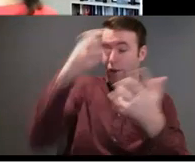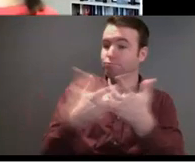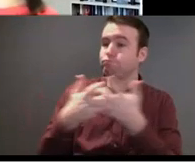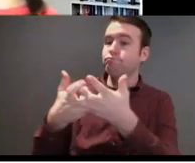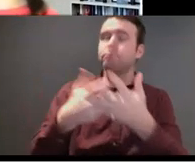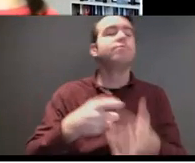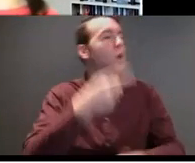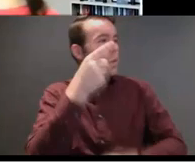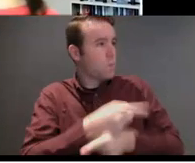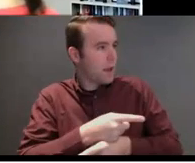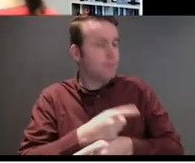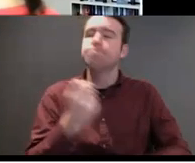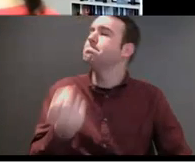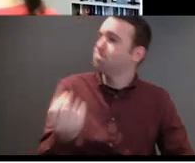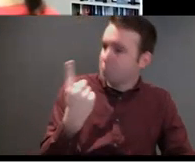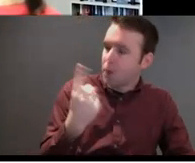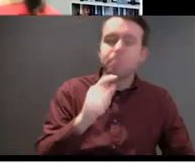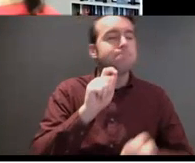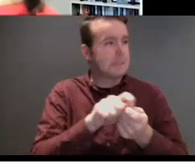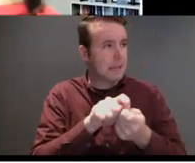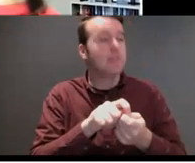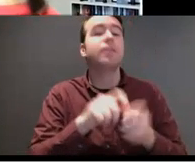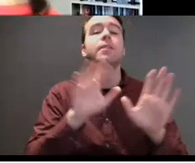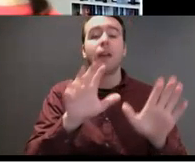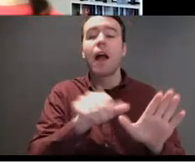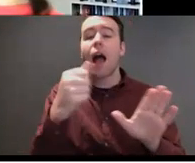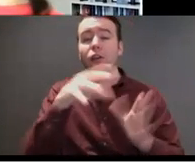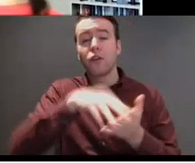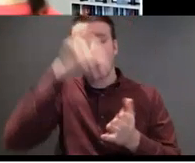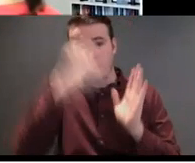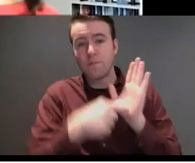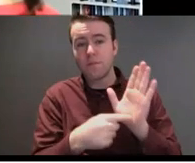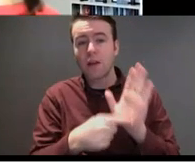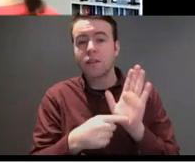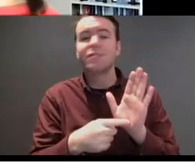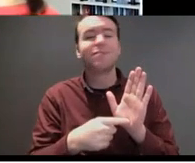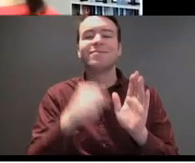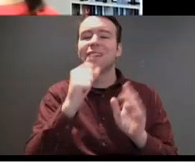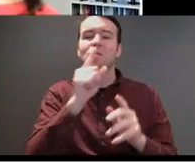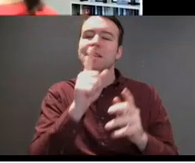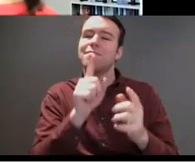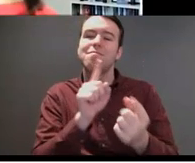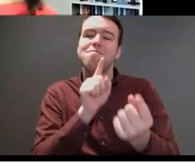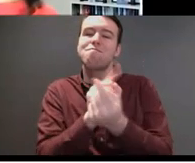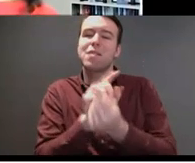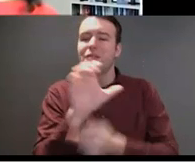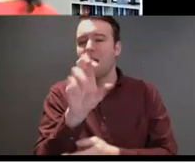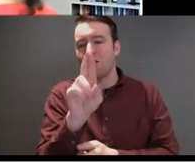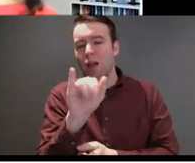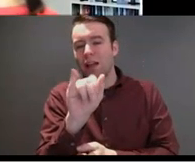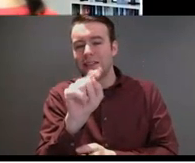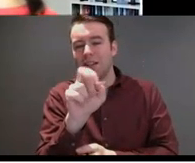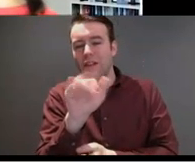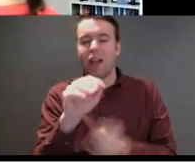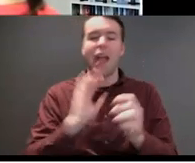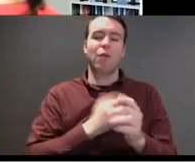Yes. Got it. Exactly. Other learning models just didn't meet the criteria that our district